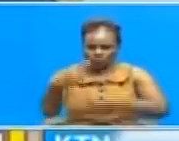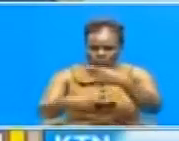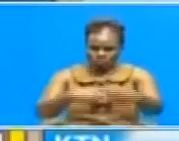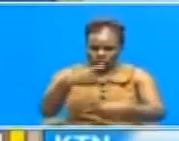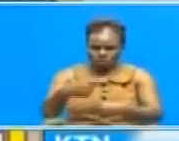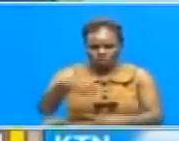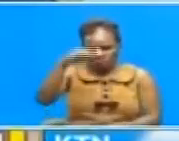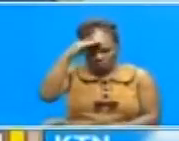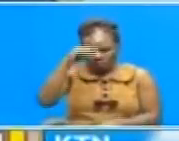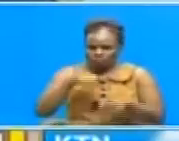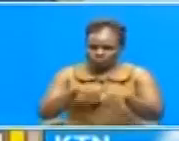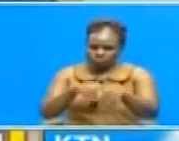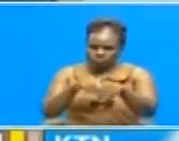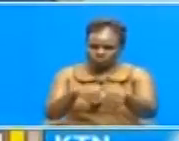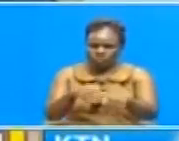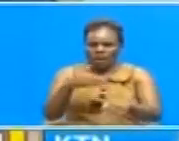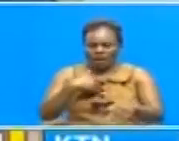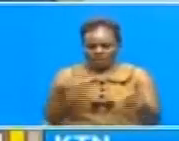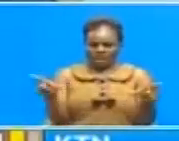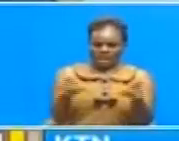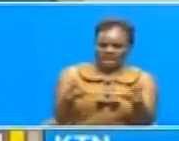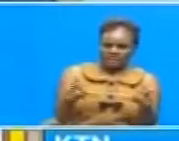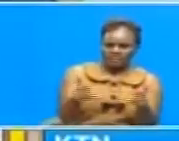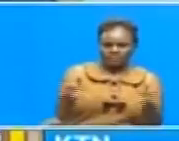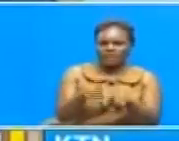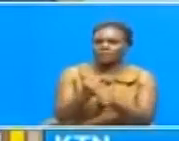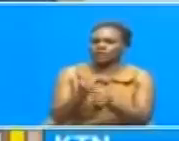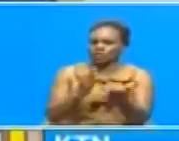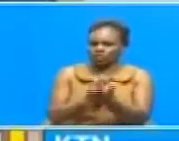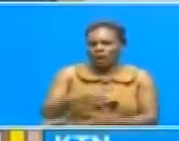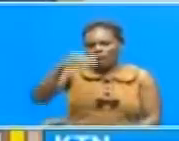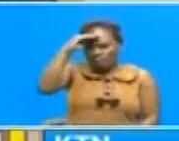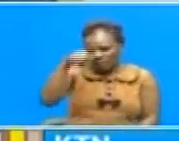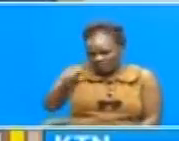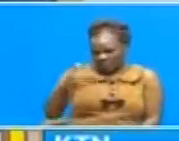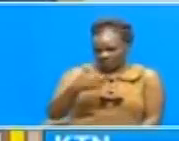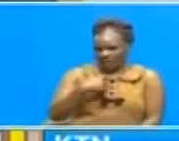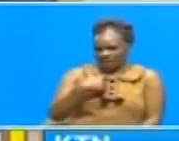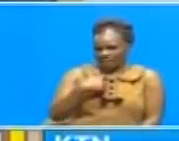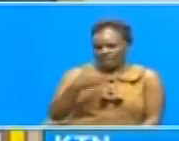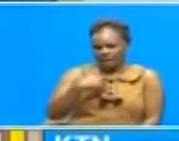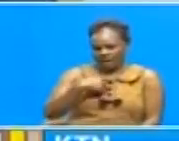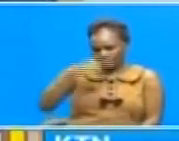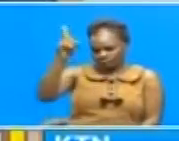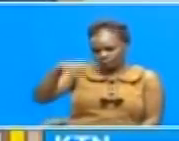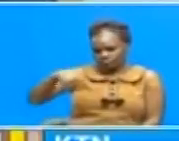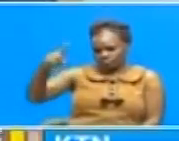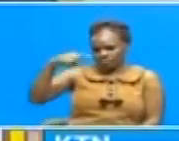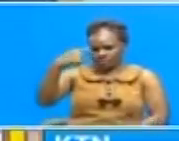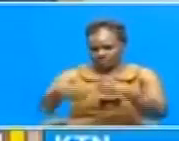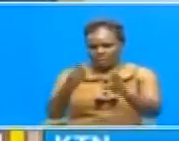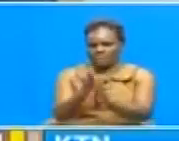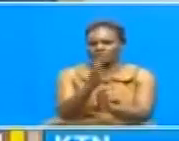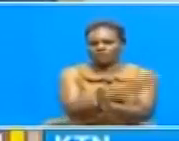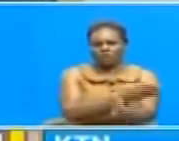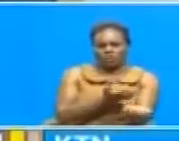bar owners on their toes in terms of having licenses and ensuring that the alcohol that they have gone through the right procedure before they are